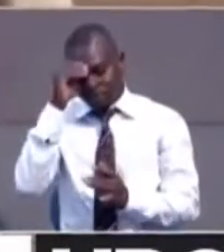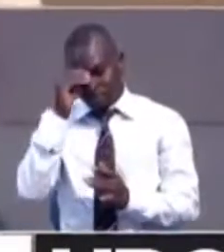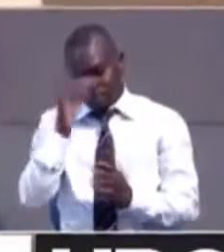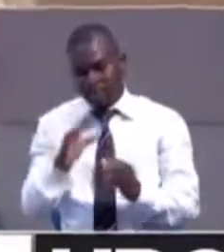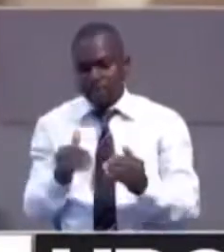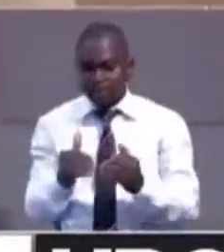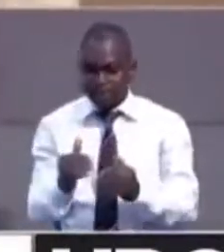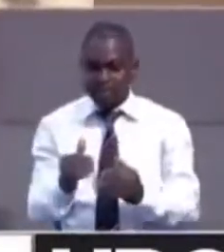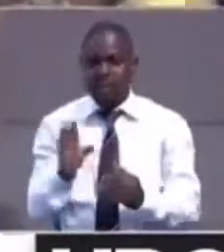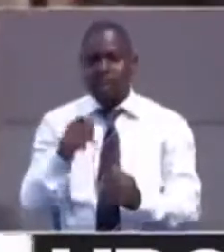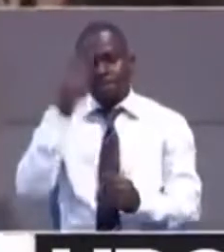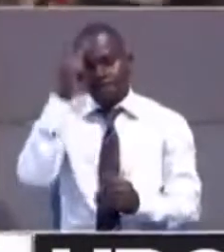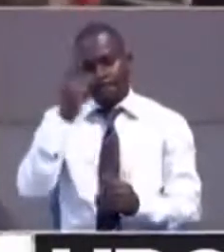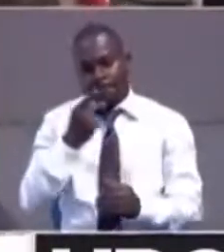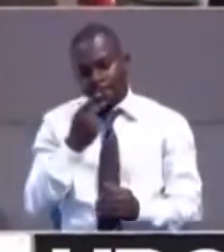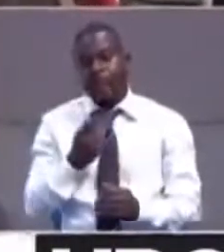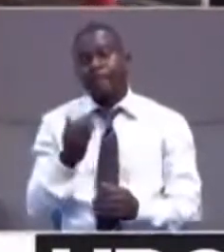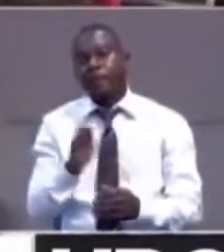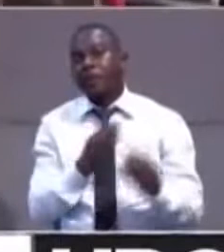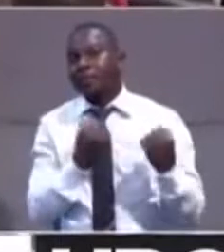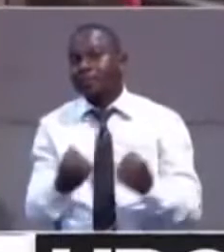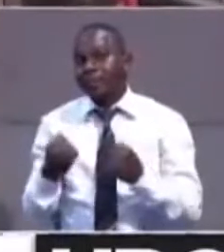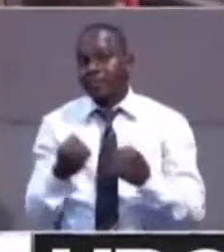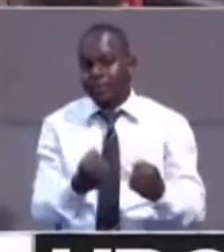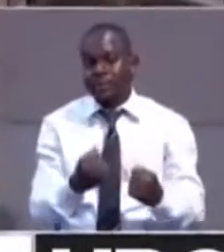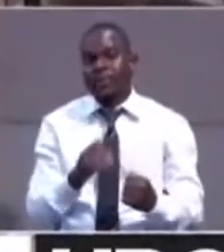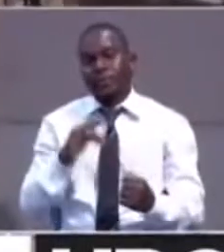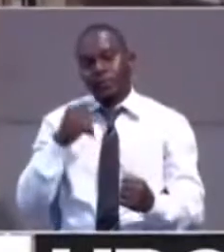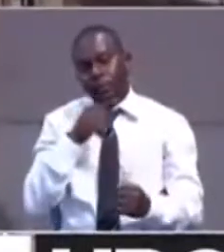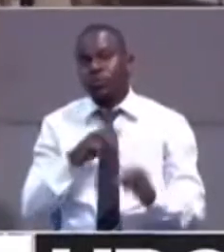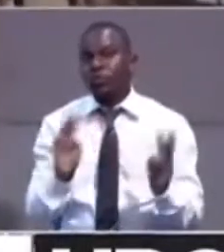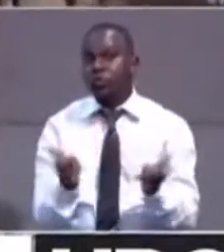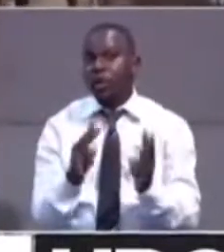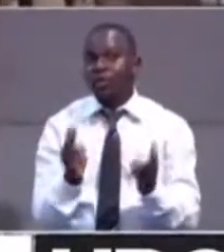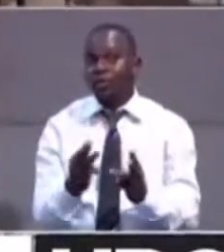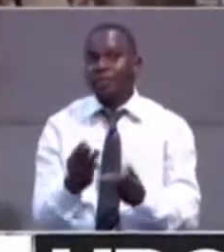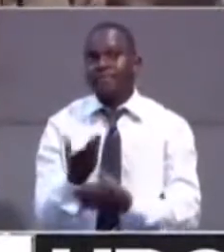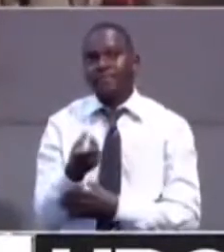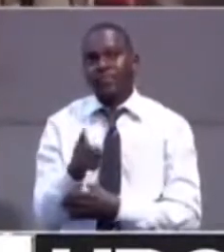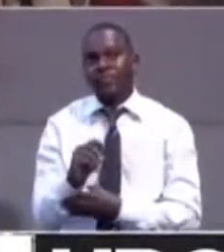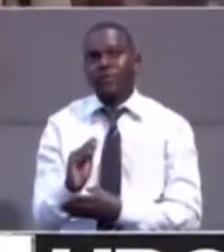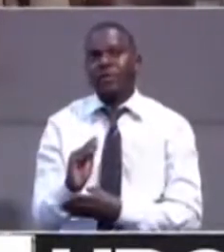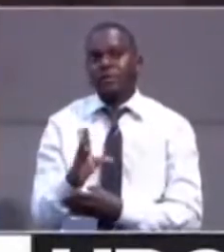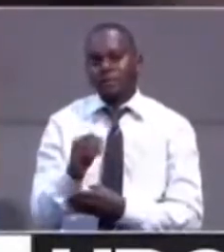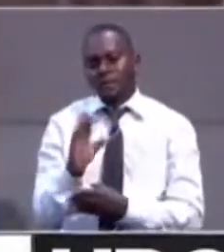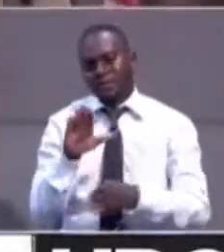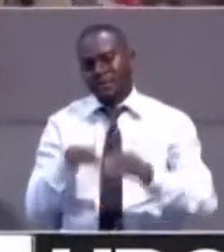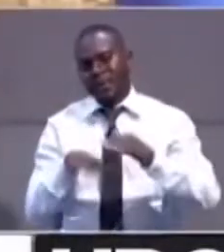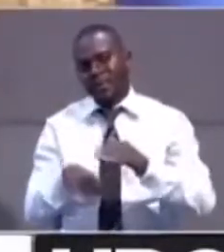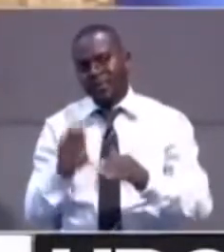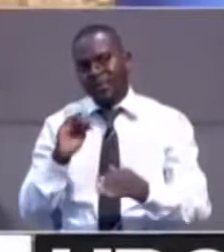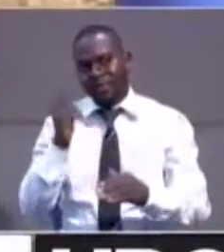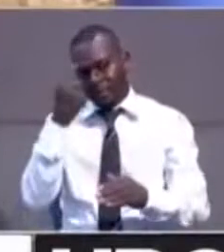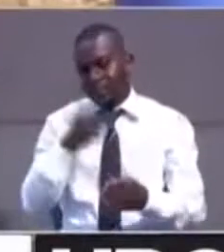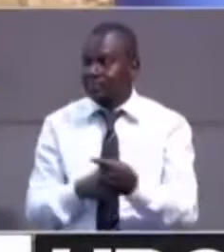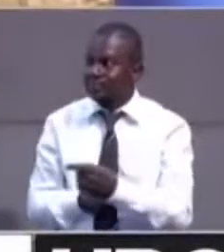education. Talibita says parenting has become more challenging because of the social welfare, despite the stimulus package for the underprivileged